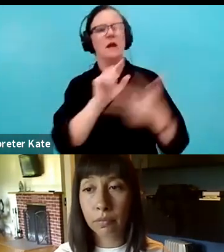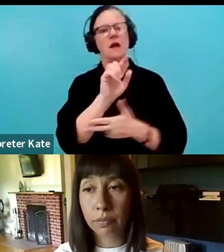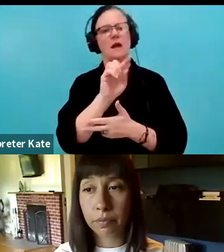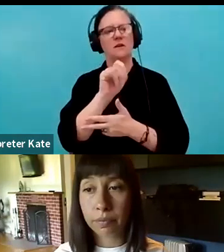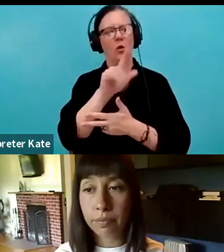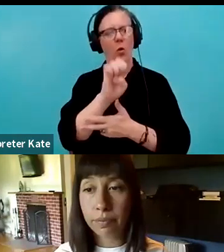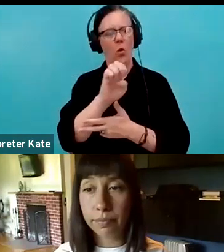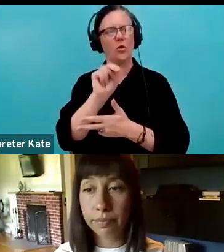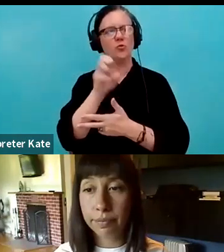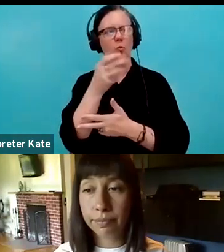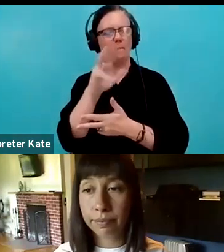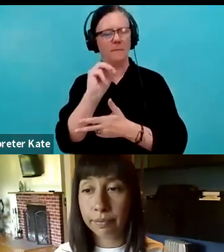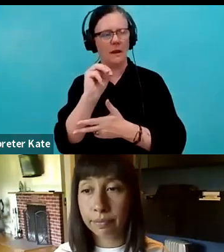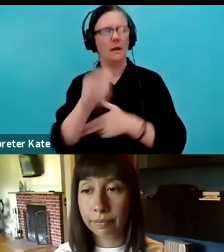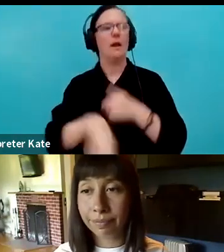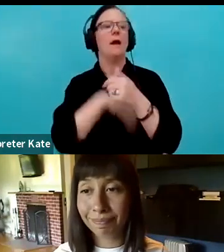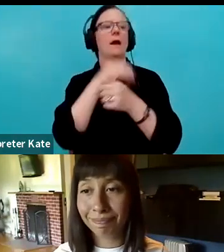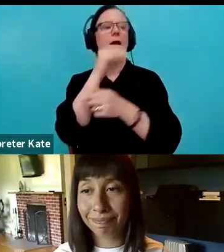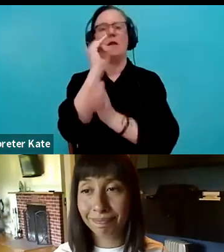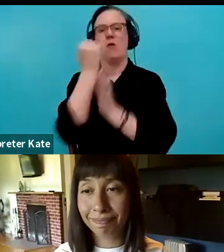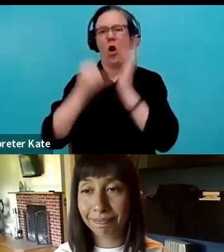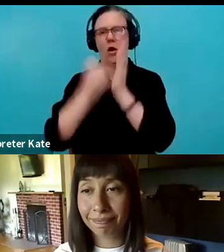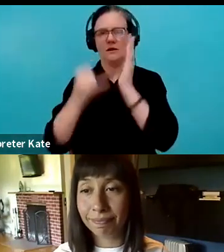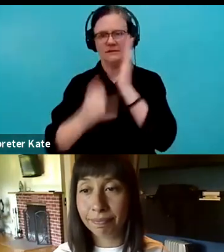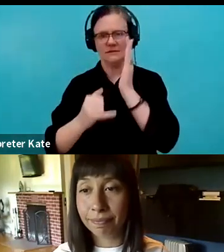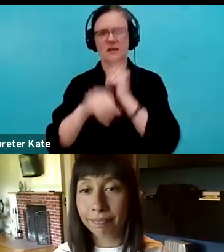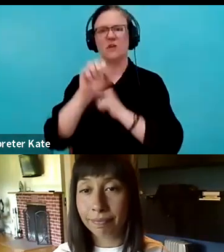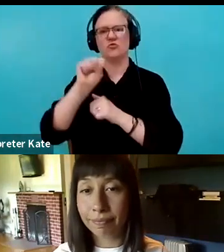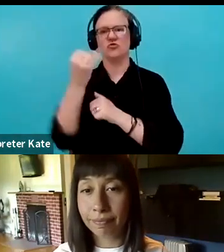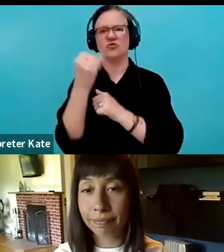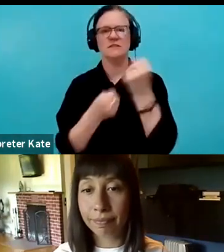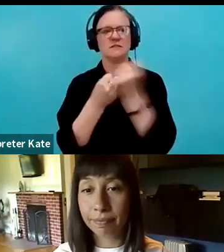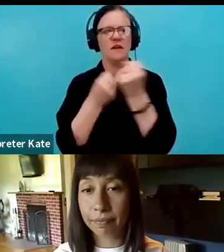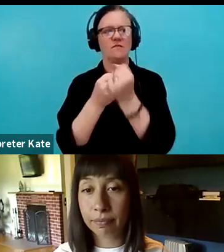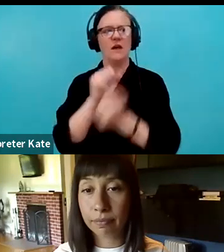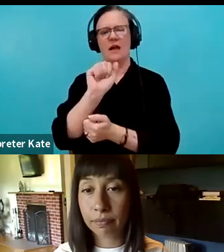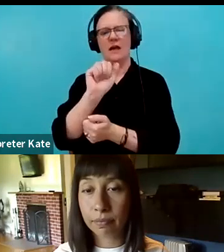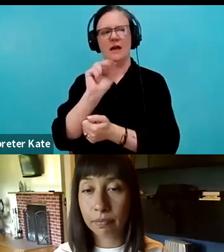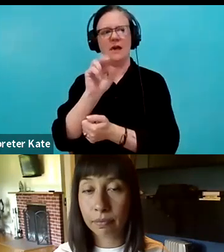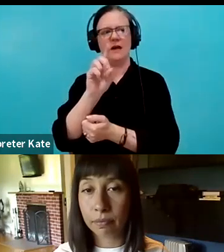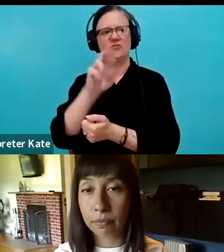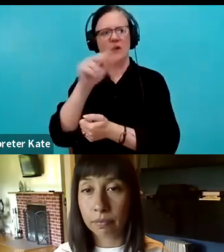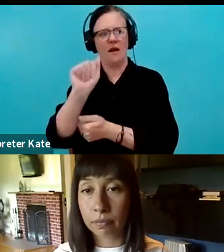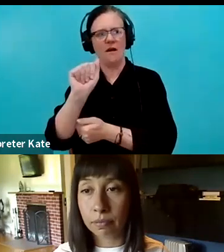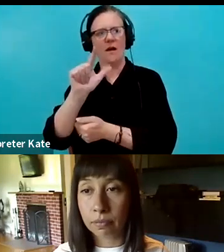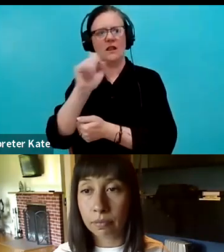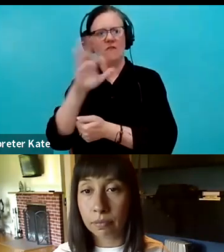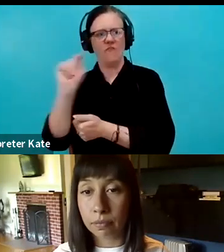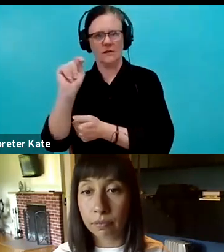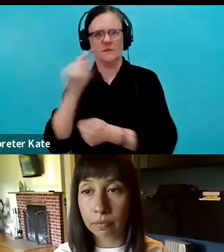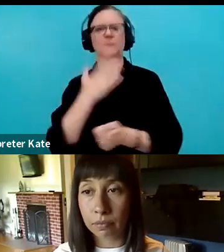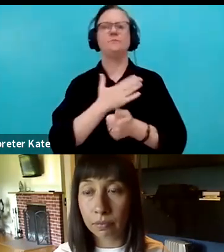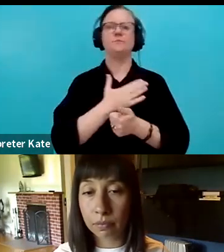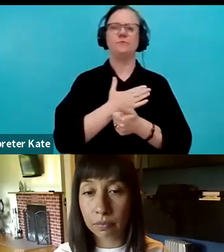social justice advocate Reveca Torres. They are joined in conversation with Risa Jazz-Rifkind, my colleague and our Director of